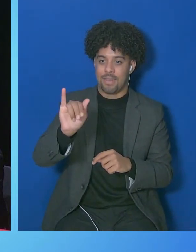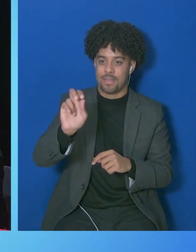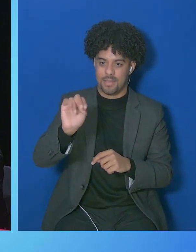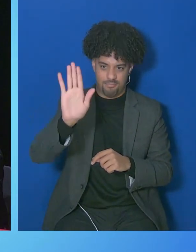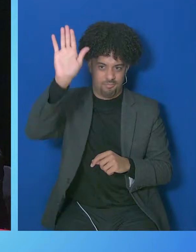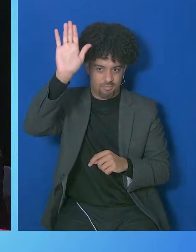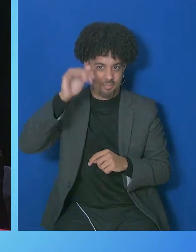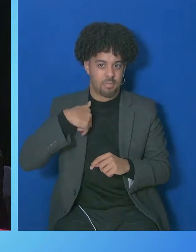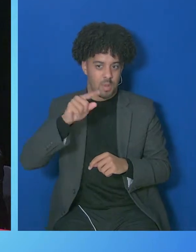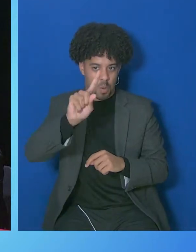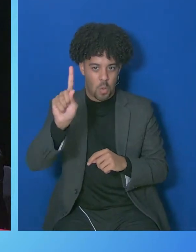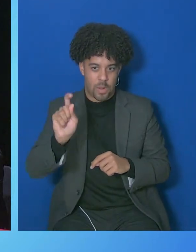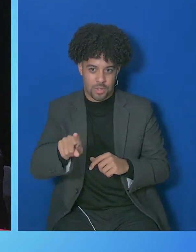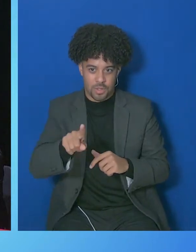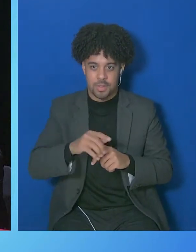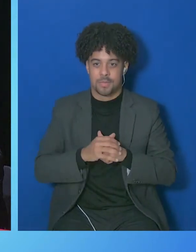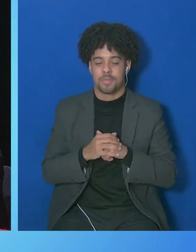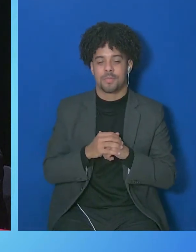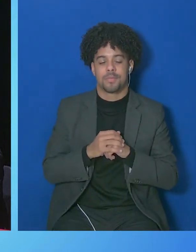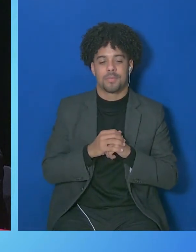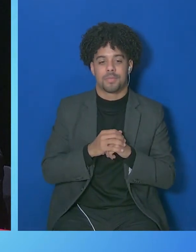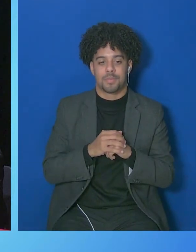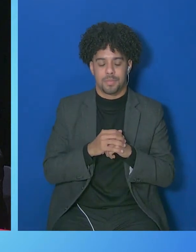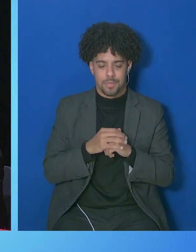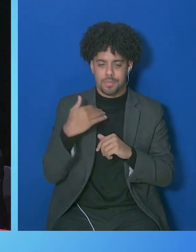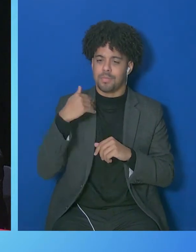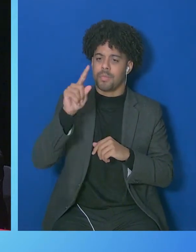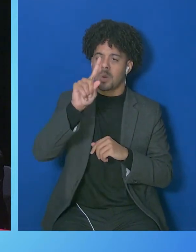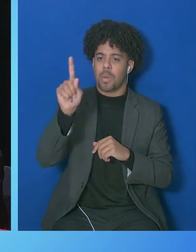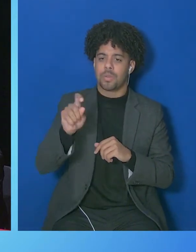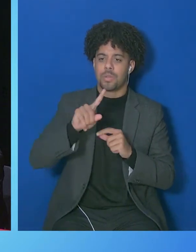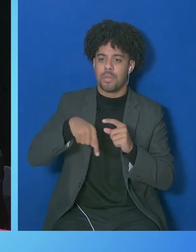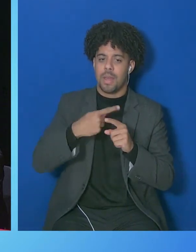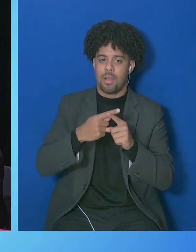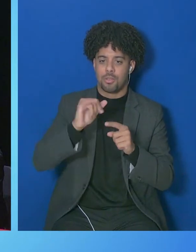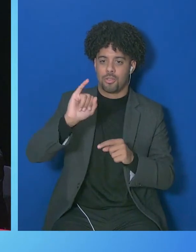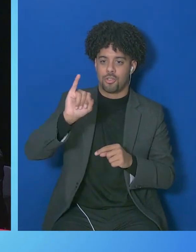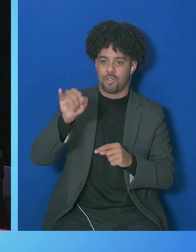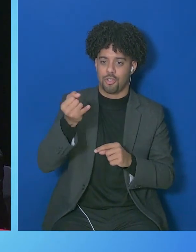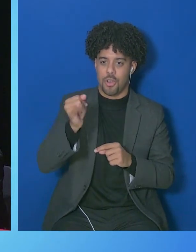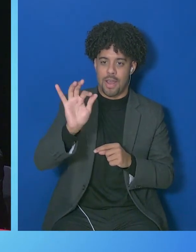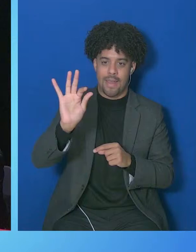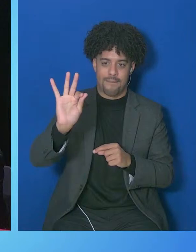I have a question about JF.